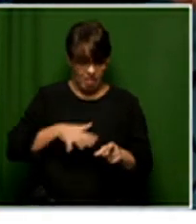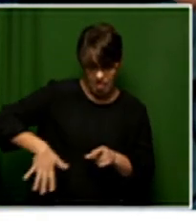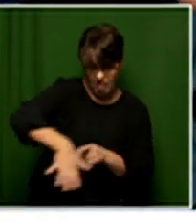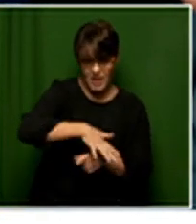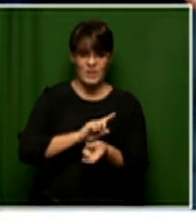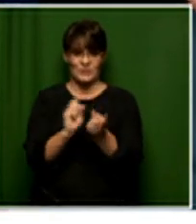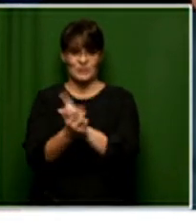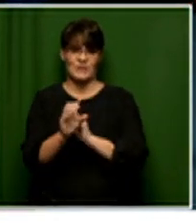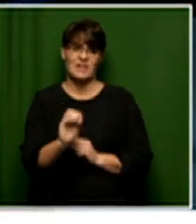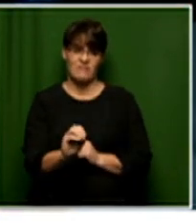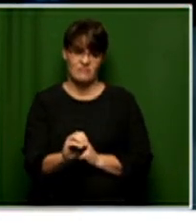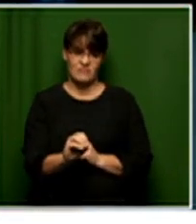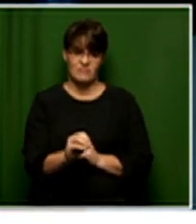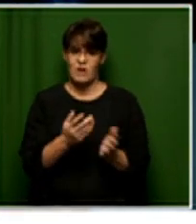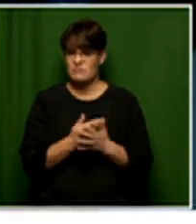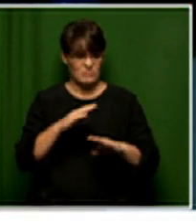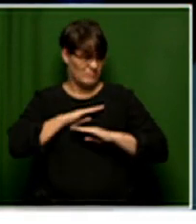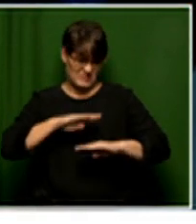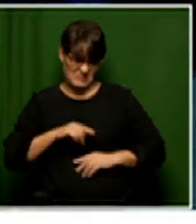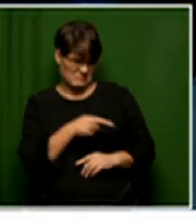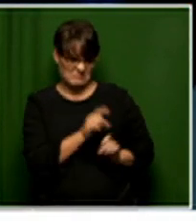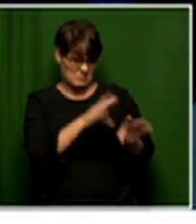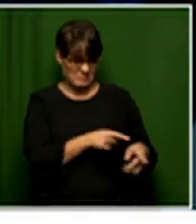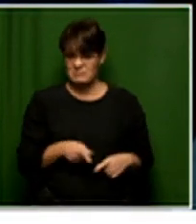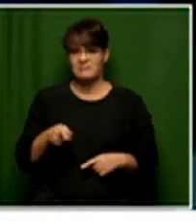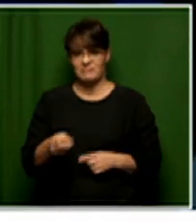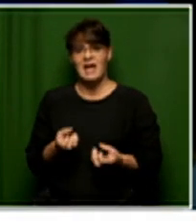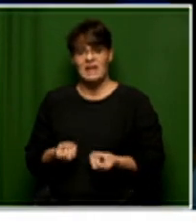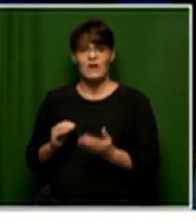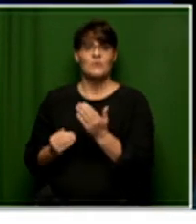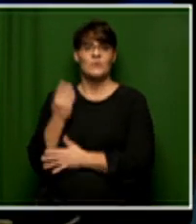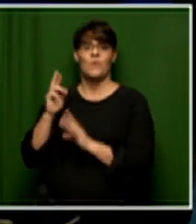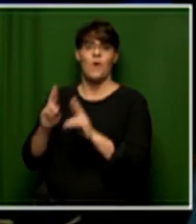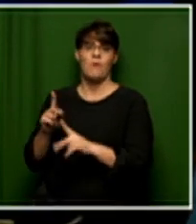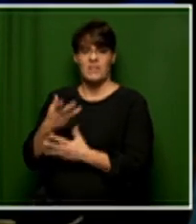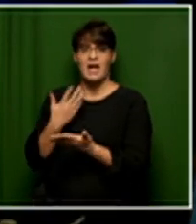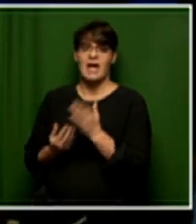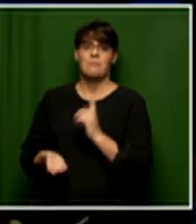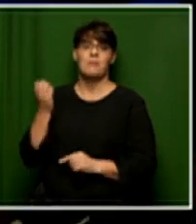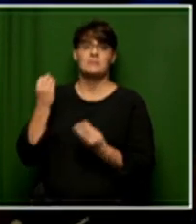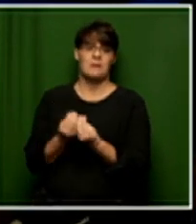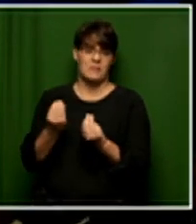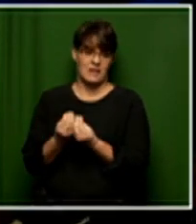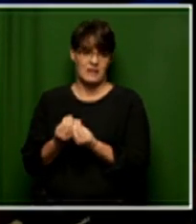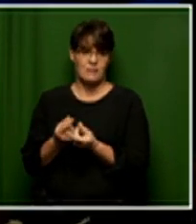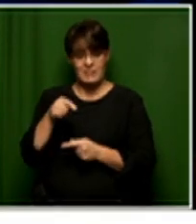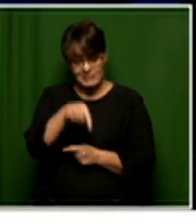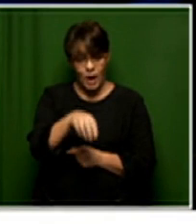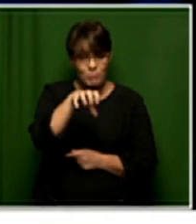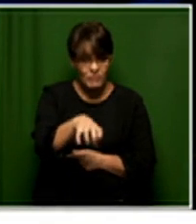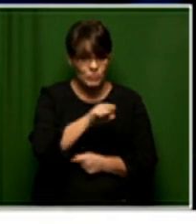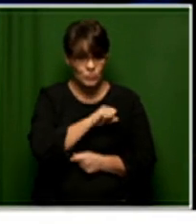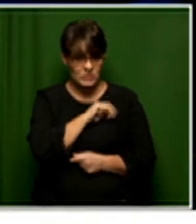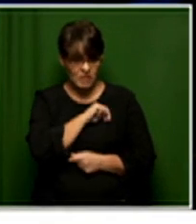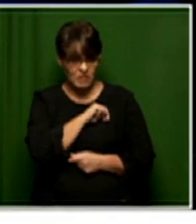landscape. Dissatisfaction with one or the other party gives the new parties hope that they may get something. But in this province